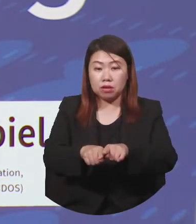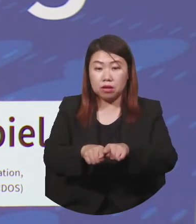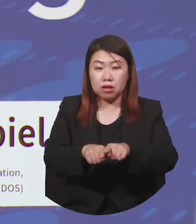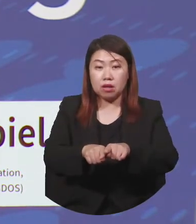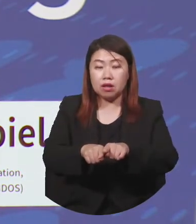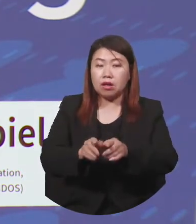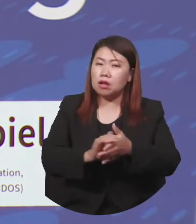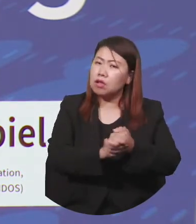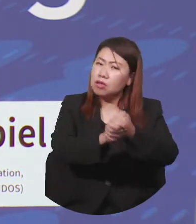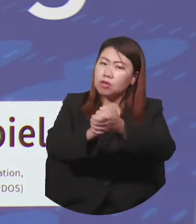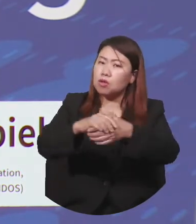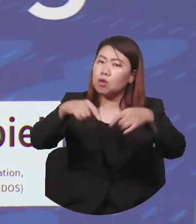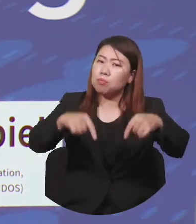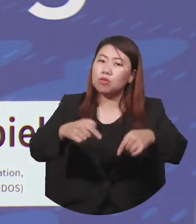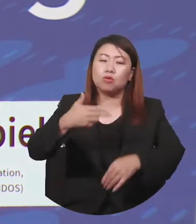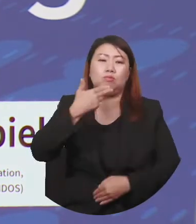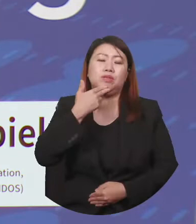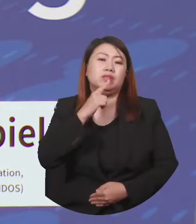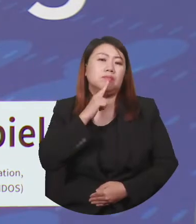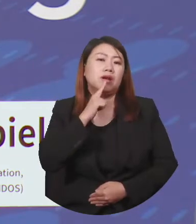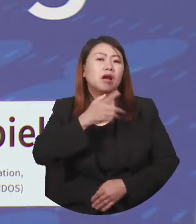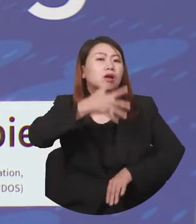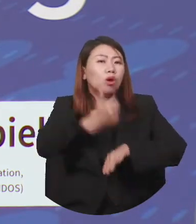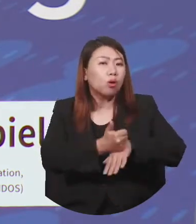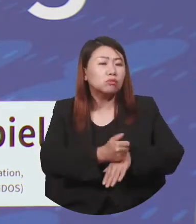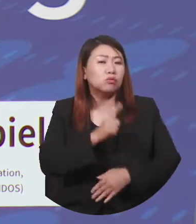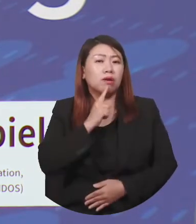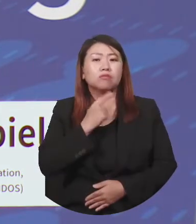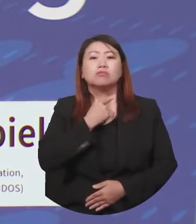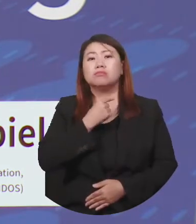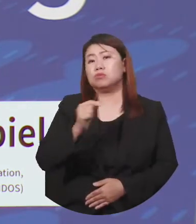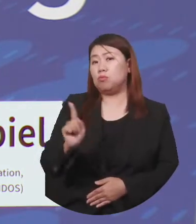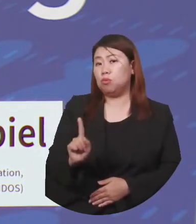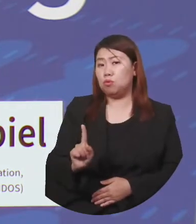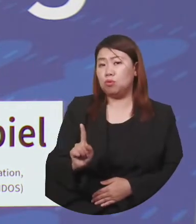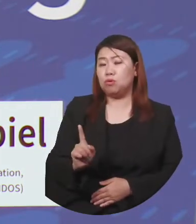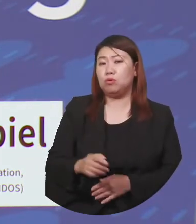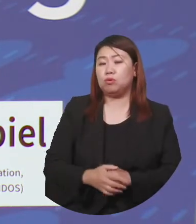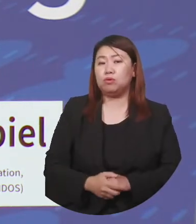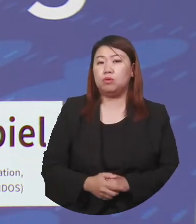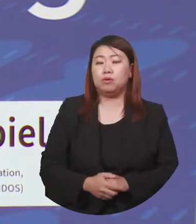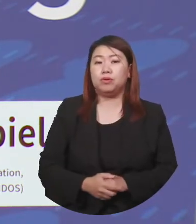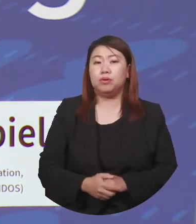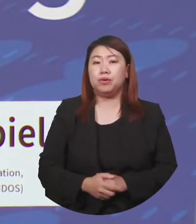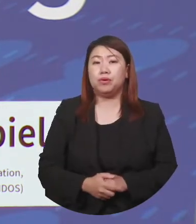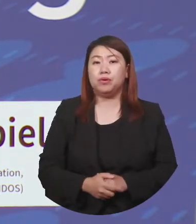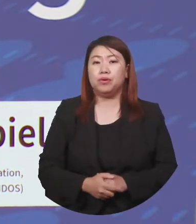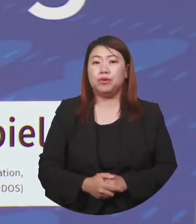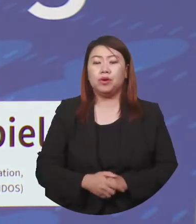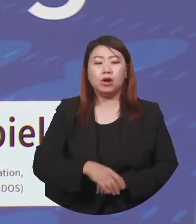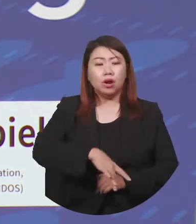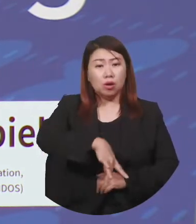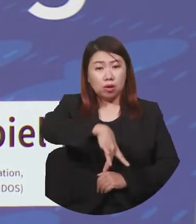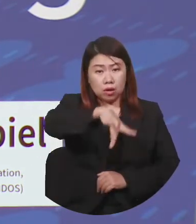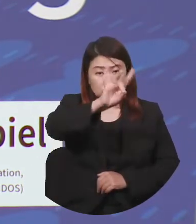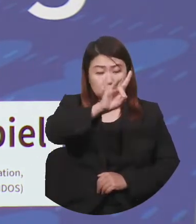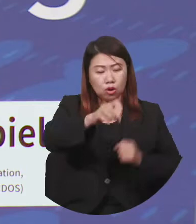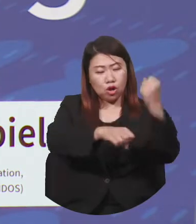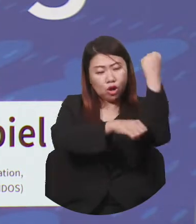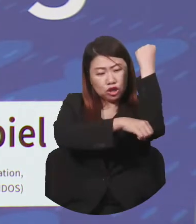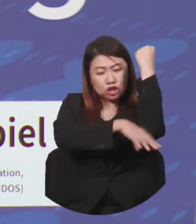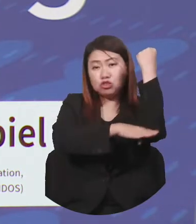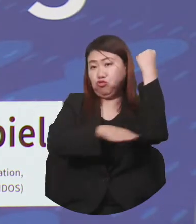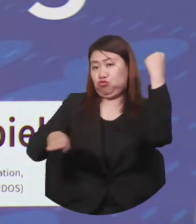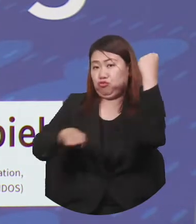strict approach, but to have a better understanding what are criteria. And this is not dominated by OECD or